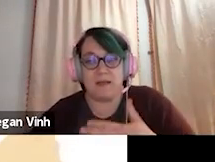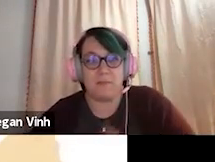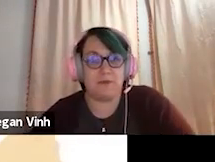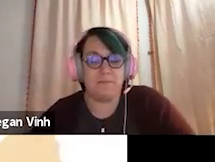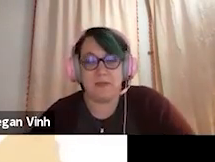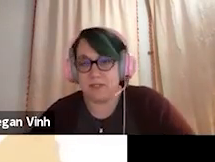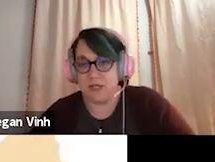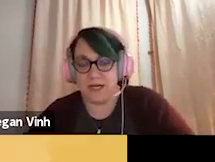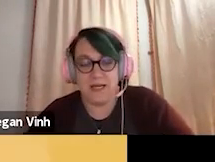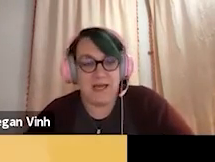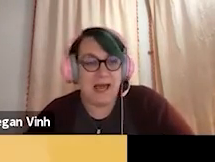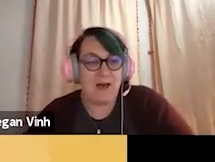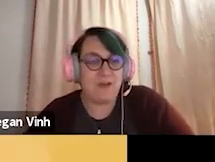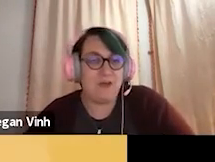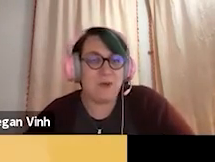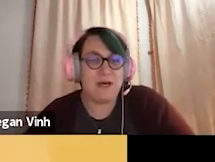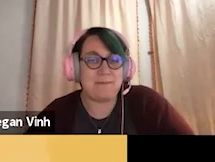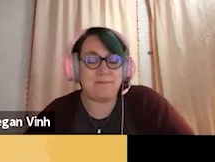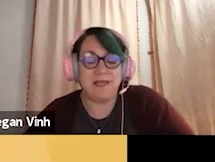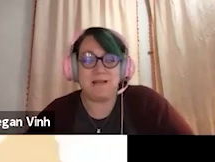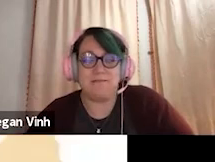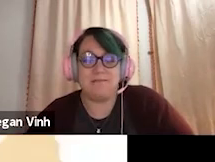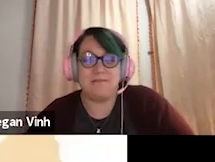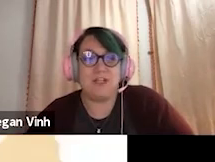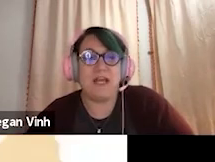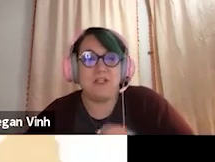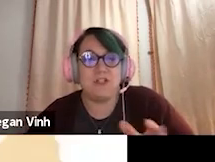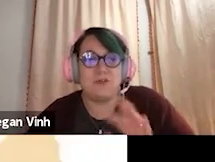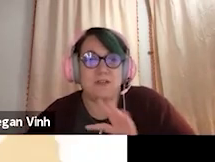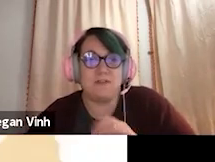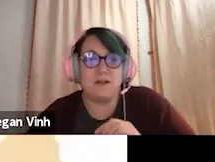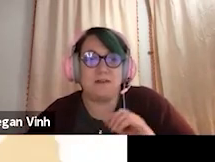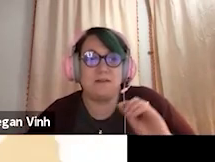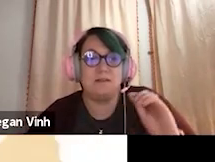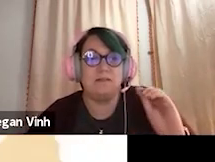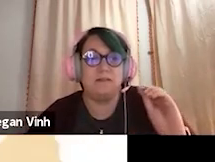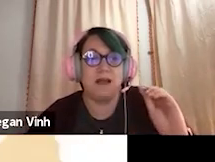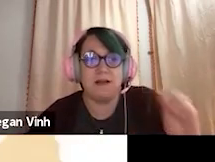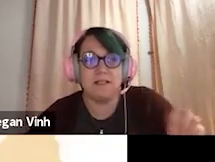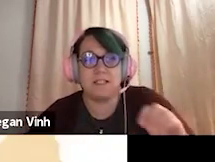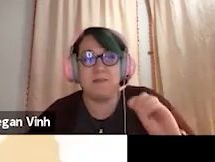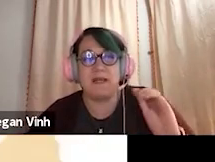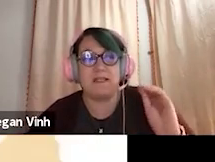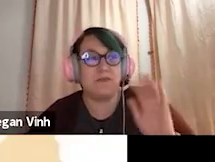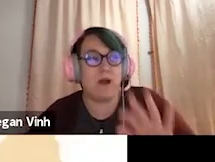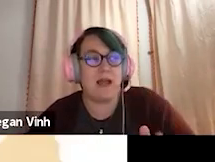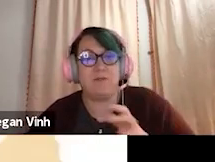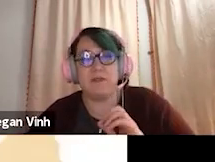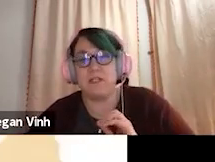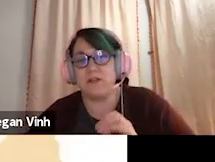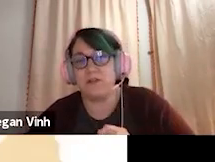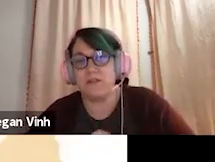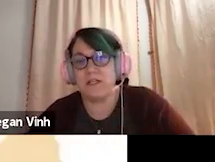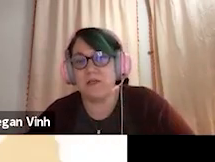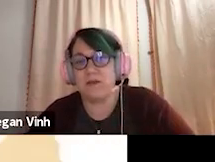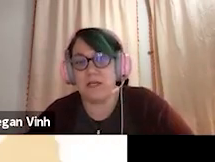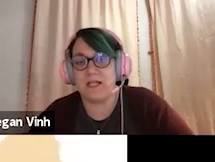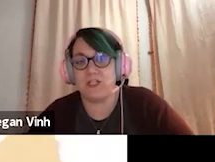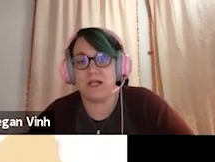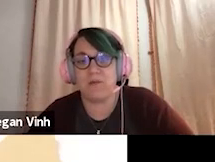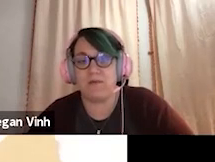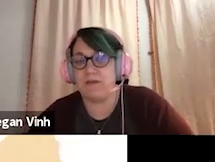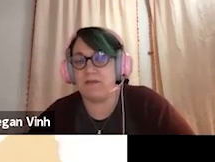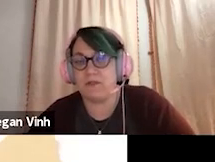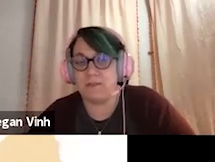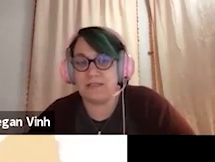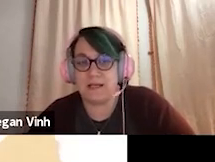this example, sorry, how you can change those different areas in space, variety of materials and